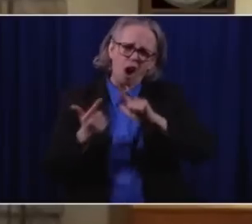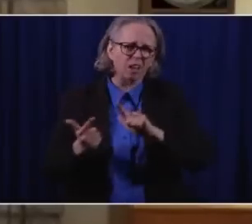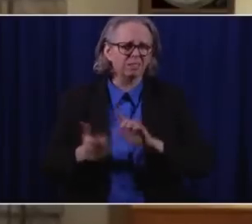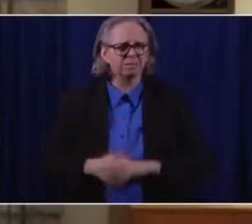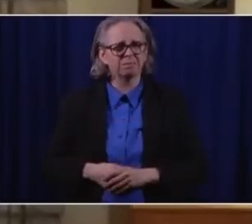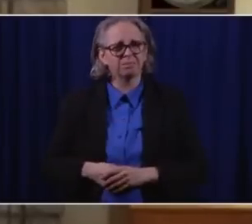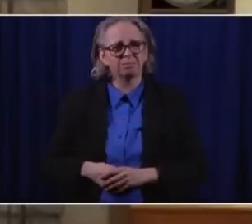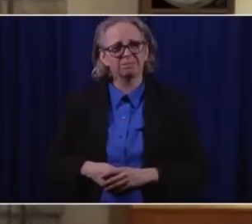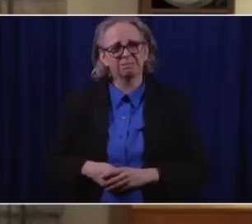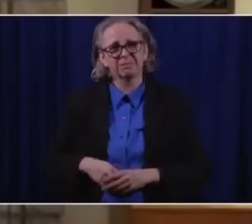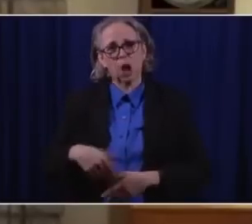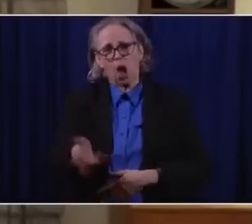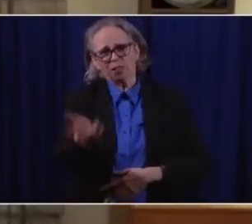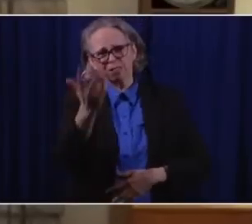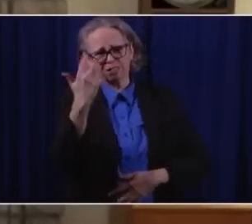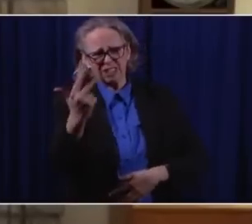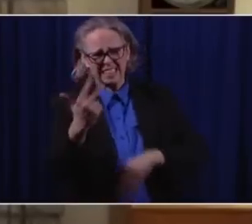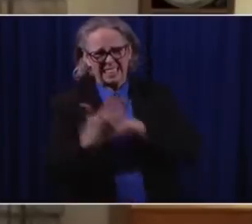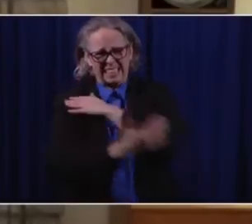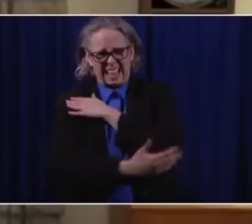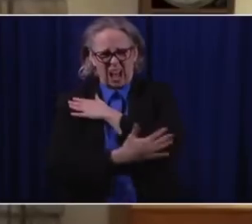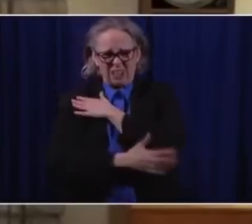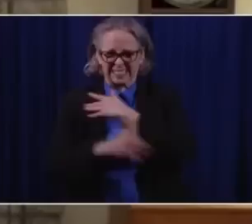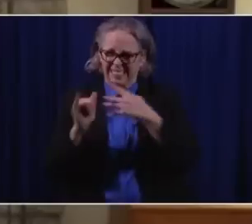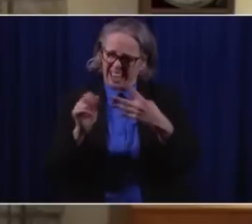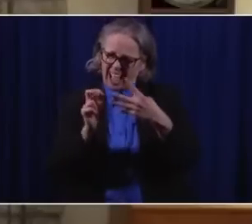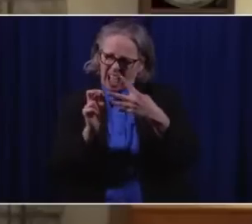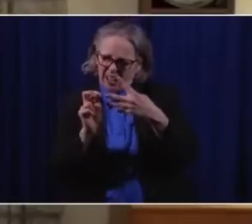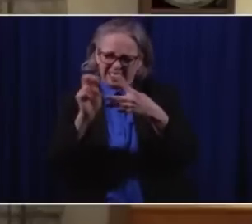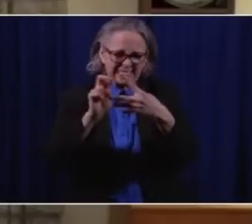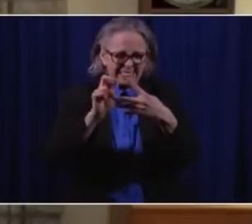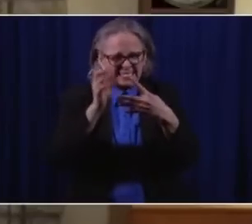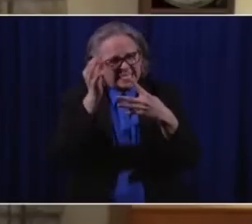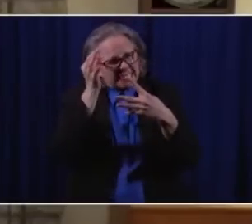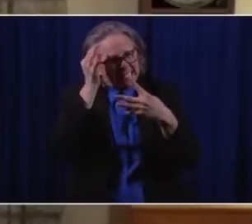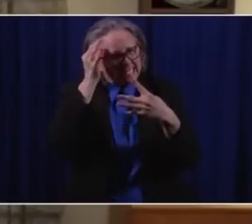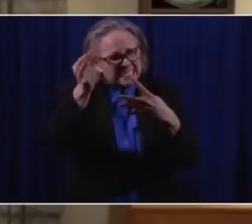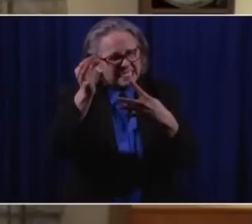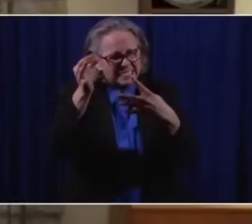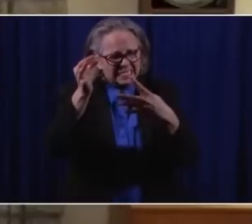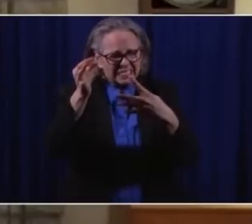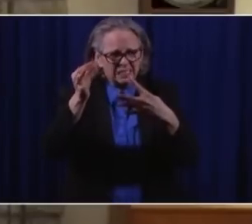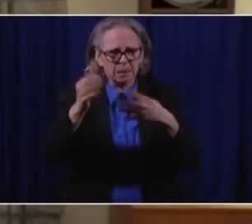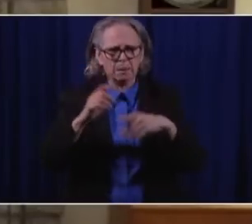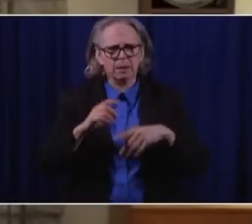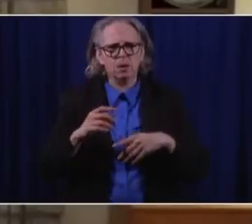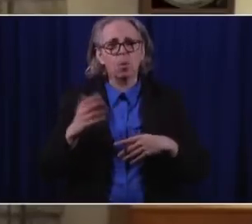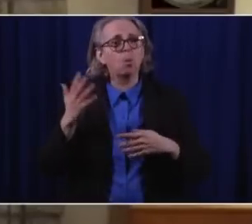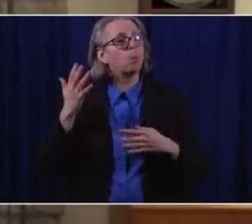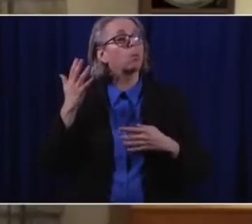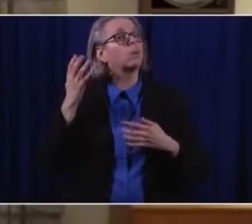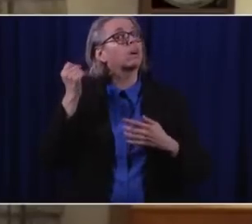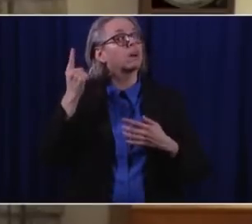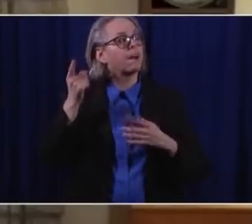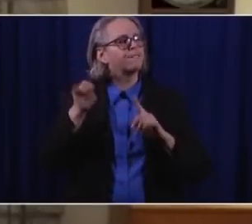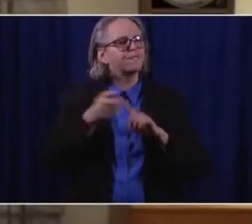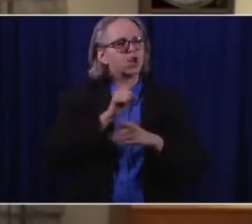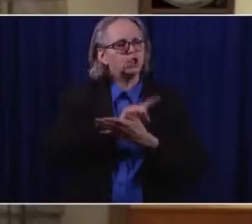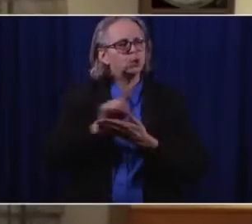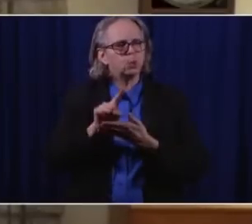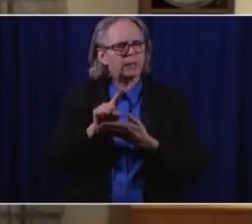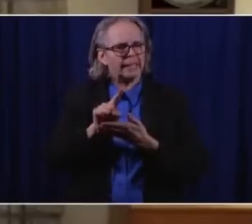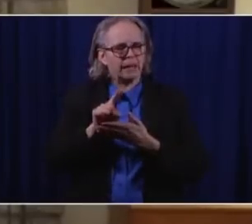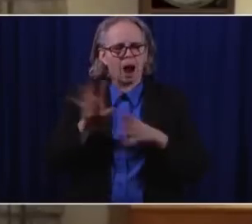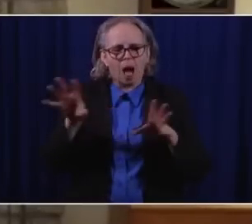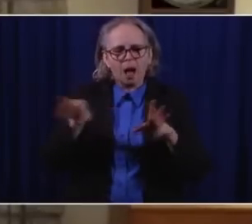as many indicators now as Franklin. Since this is their first week meeting these indicators, we have moved them to